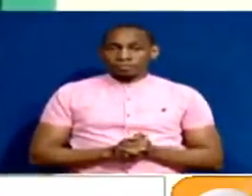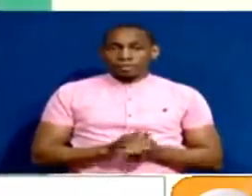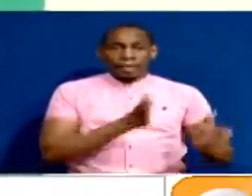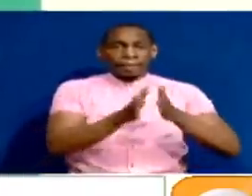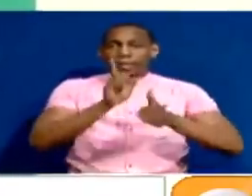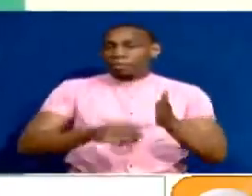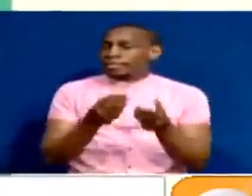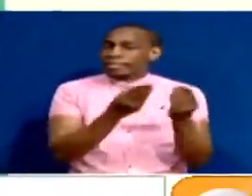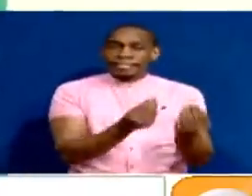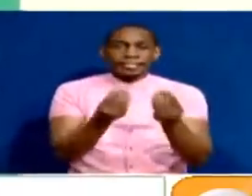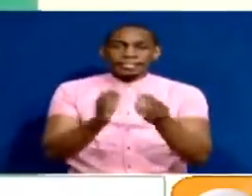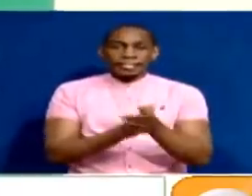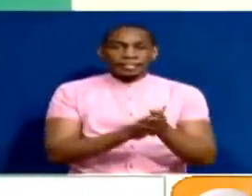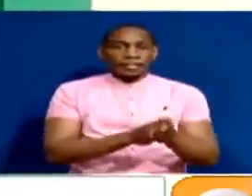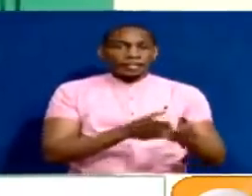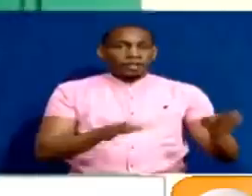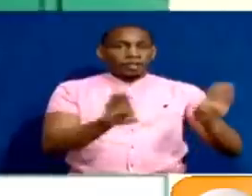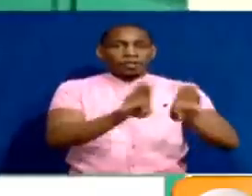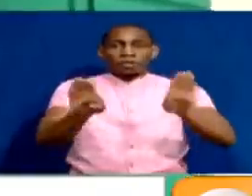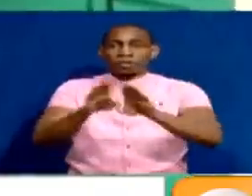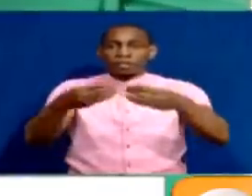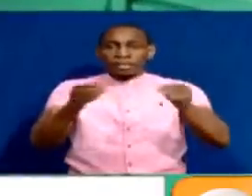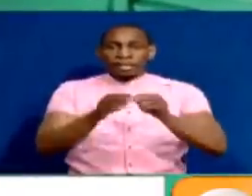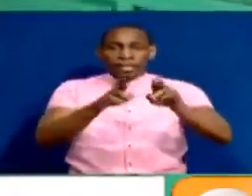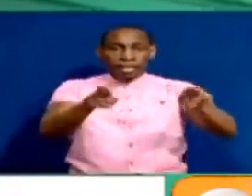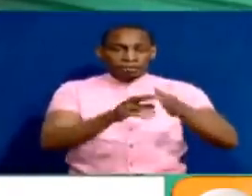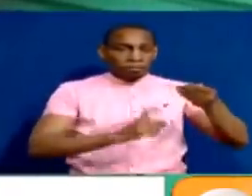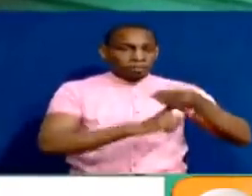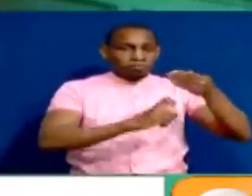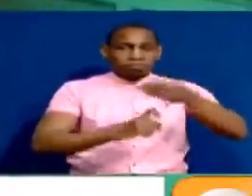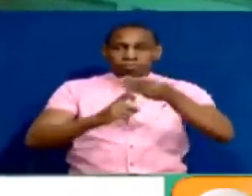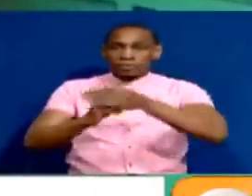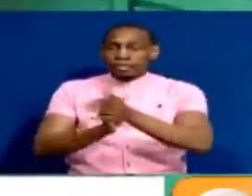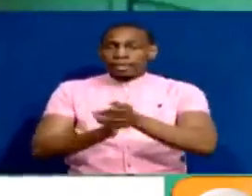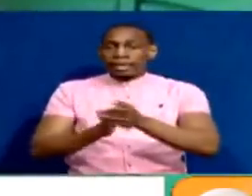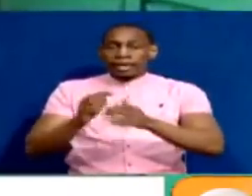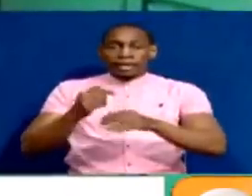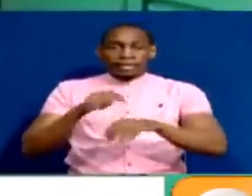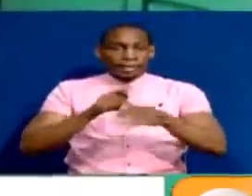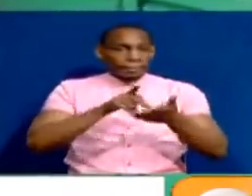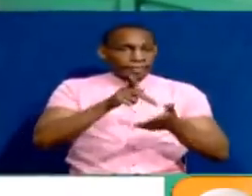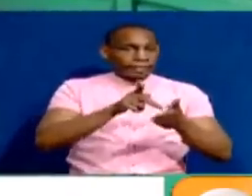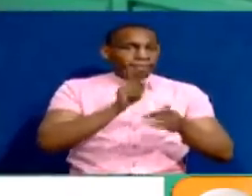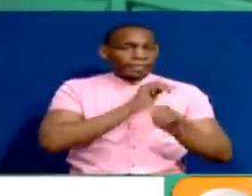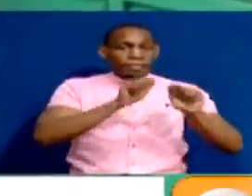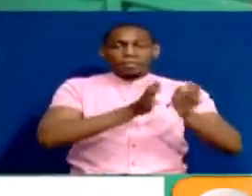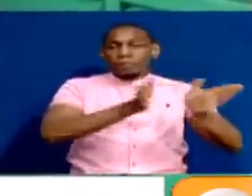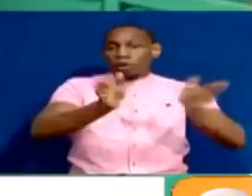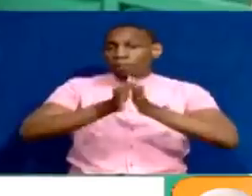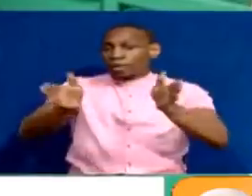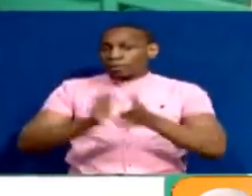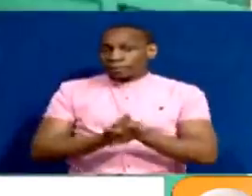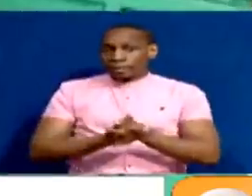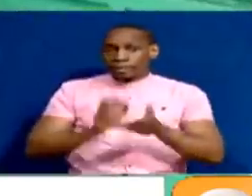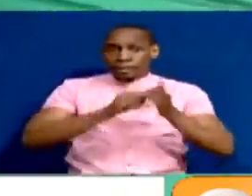The plan was simple. Lock all the classrooms with padlocks until the cost of the renovation was paid. This